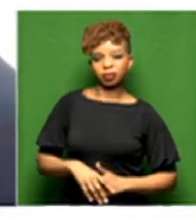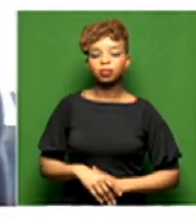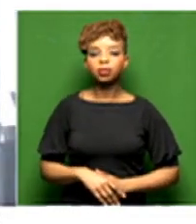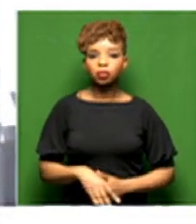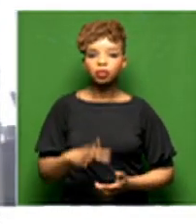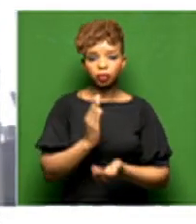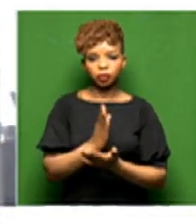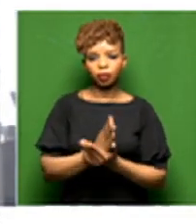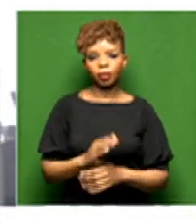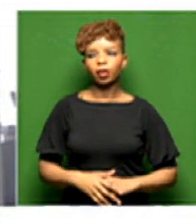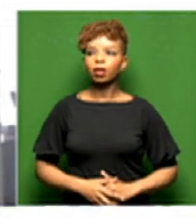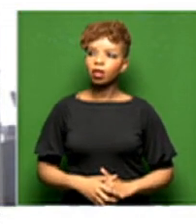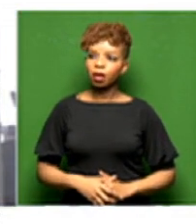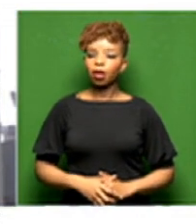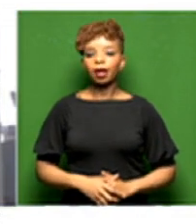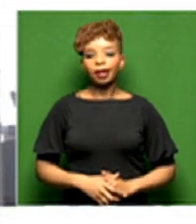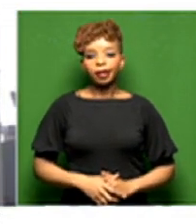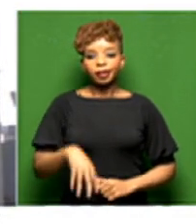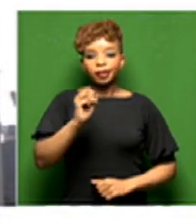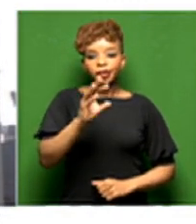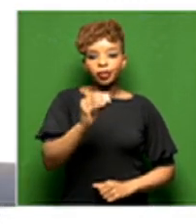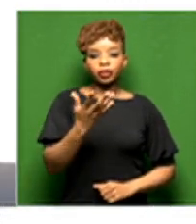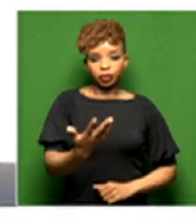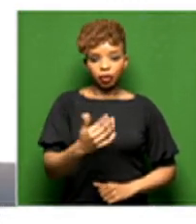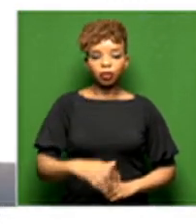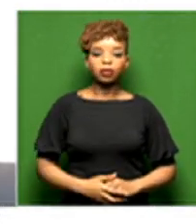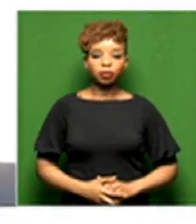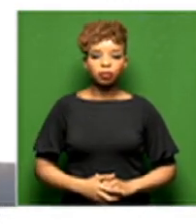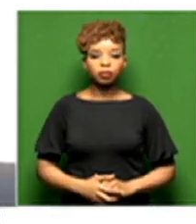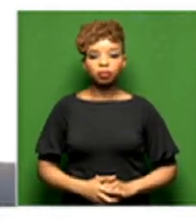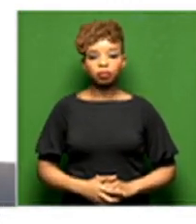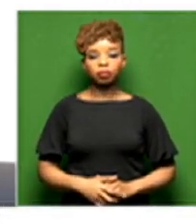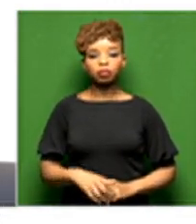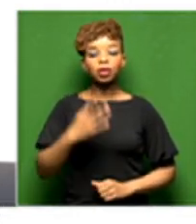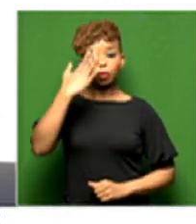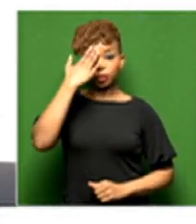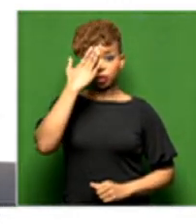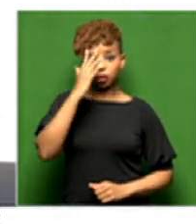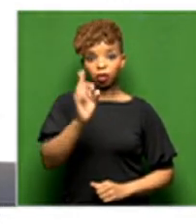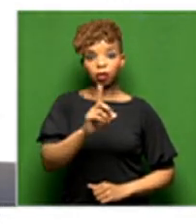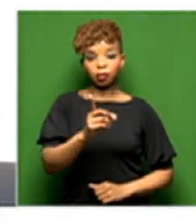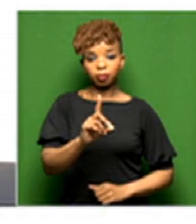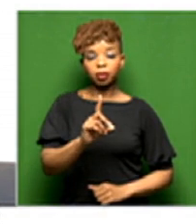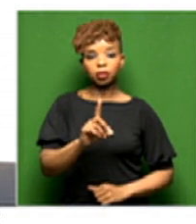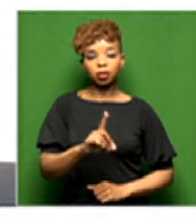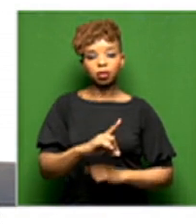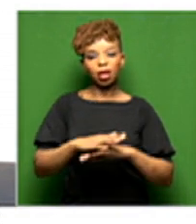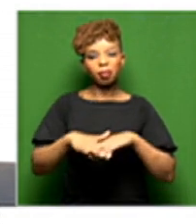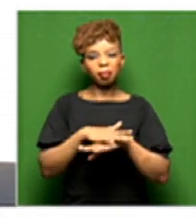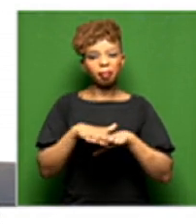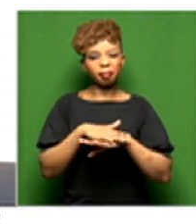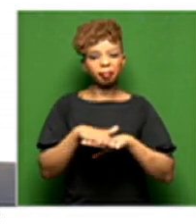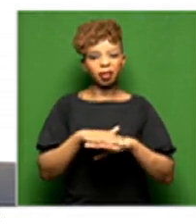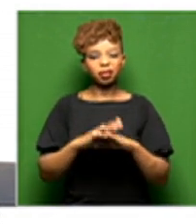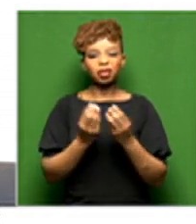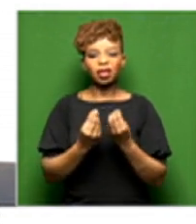Certainly. So deficiencies are broad-based, but we know in order to, the most basic and fundamental for your